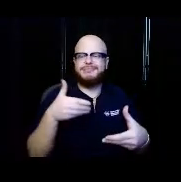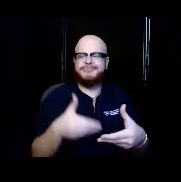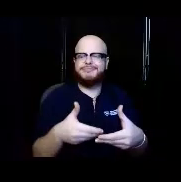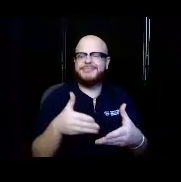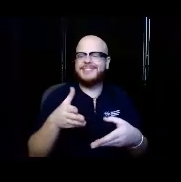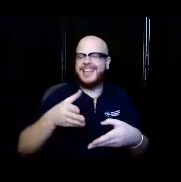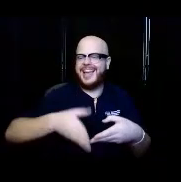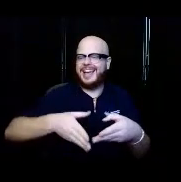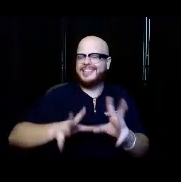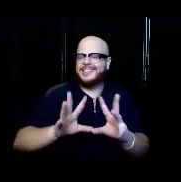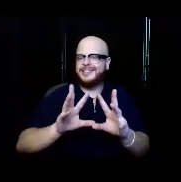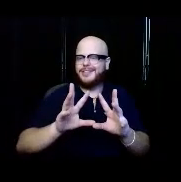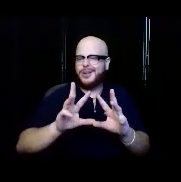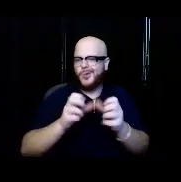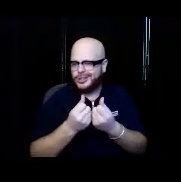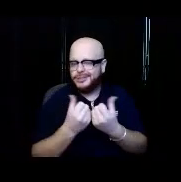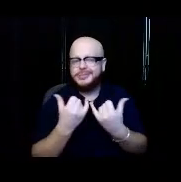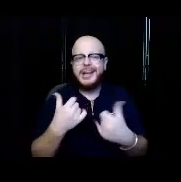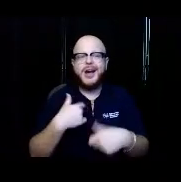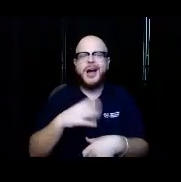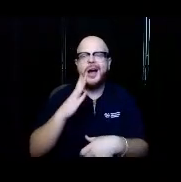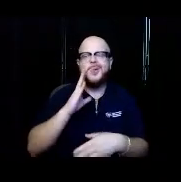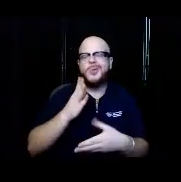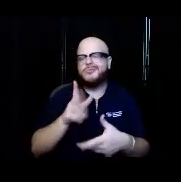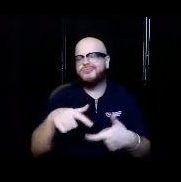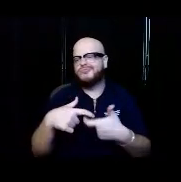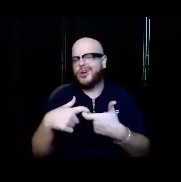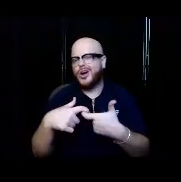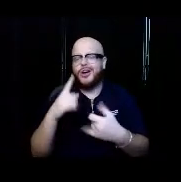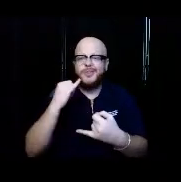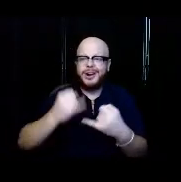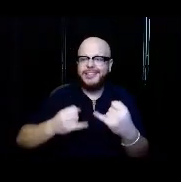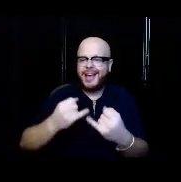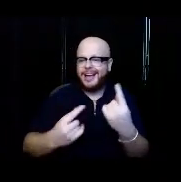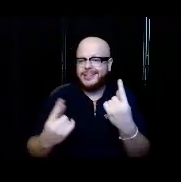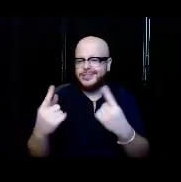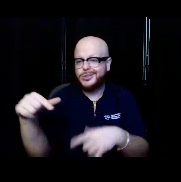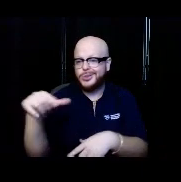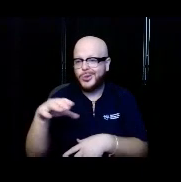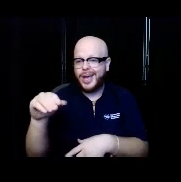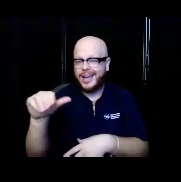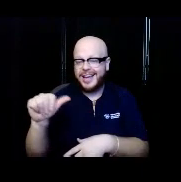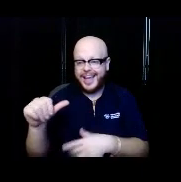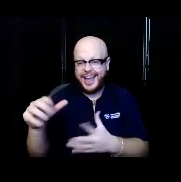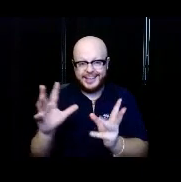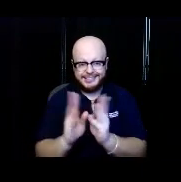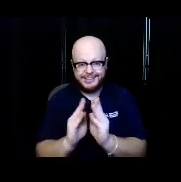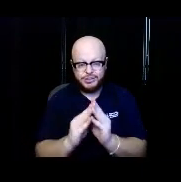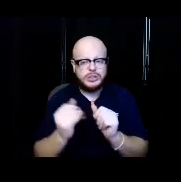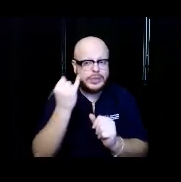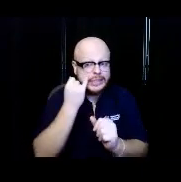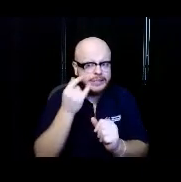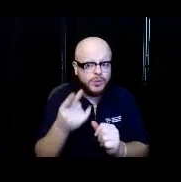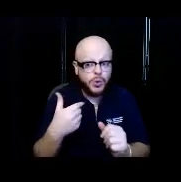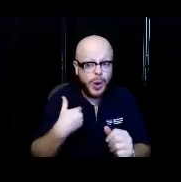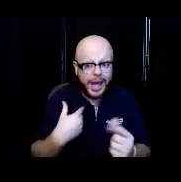last question and answer session. If you would like to ask a question, please use the Q&A button at the top of your